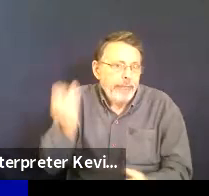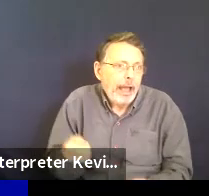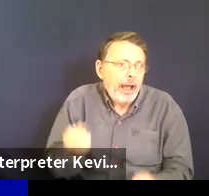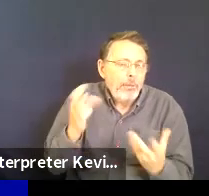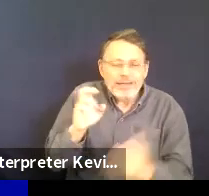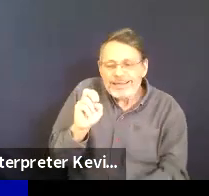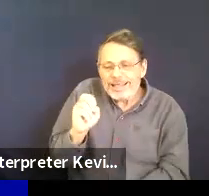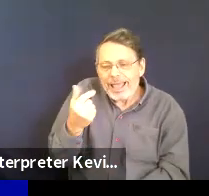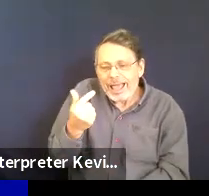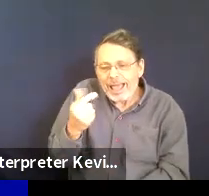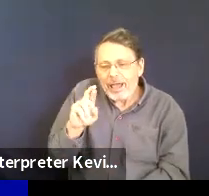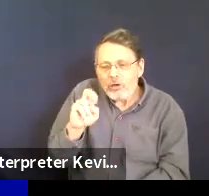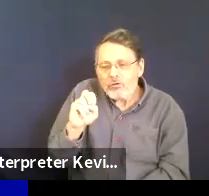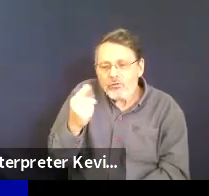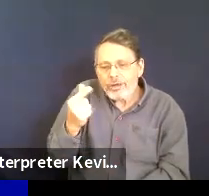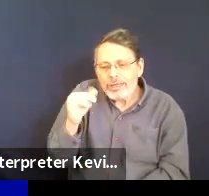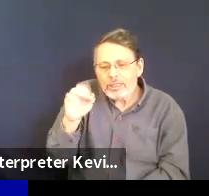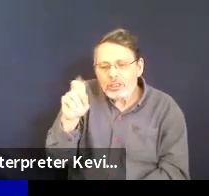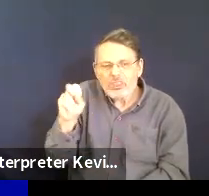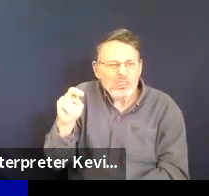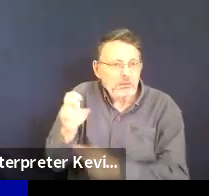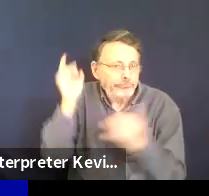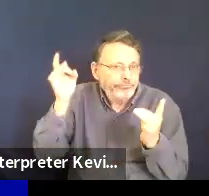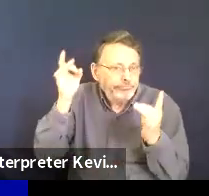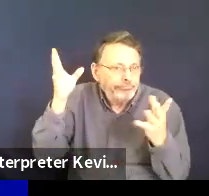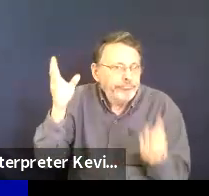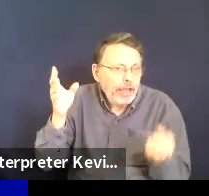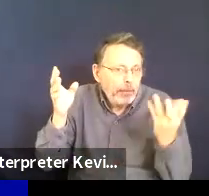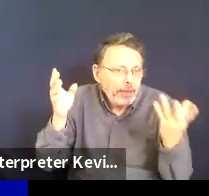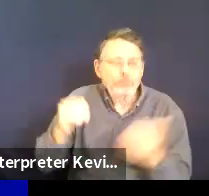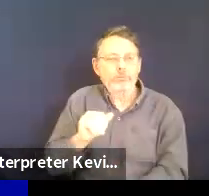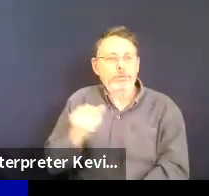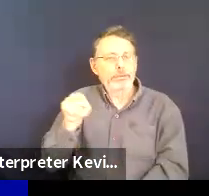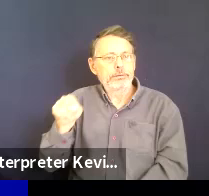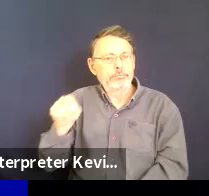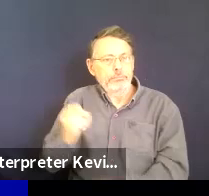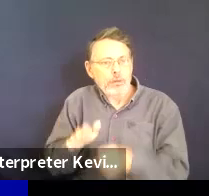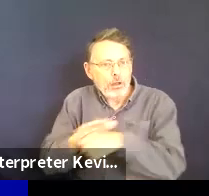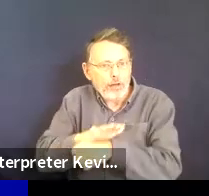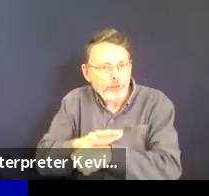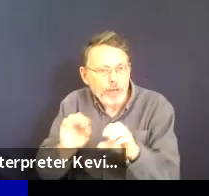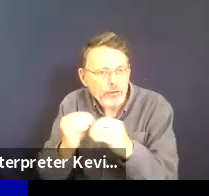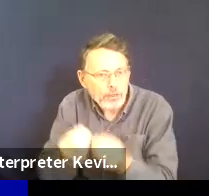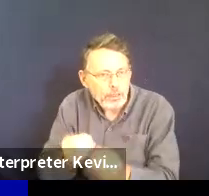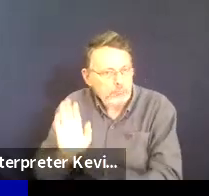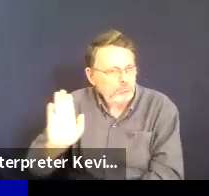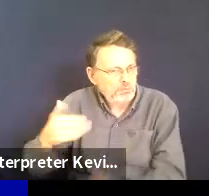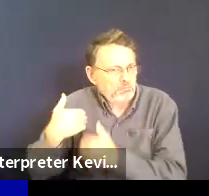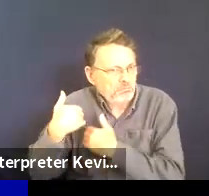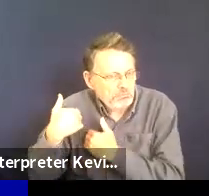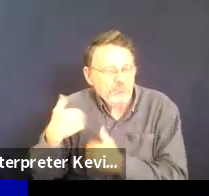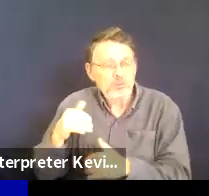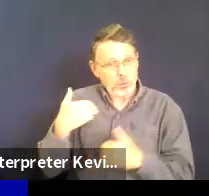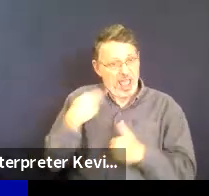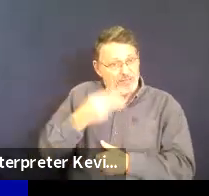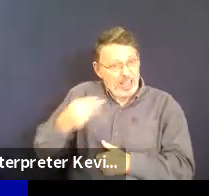the allegations, the responsiveness of the covered entity, whether we have a history of complaints